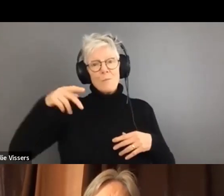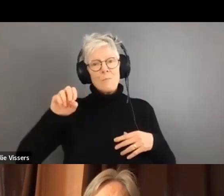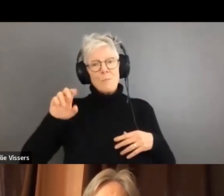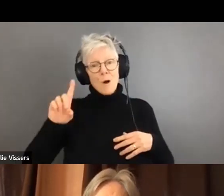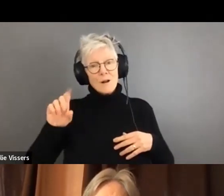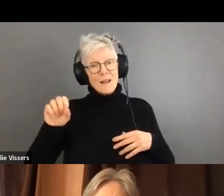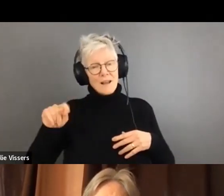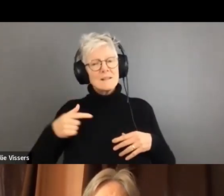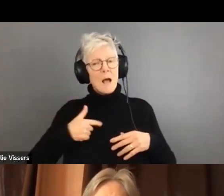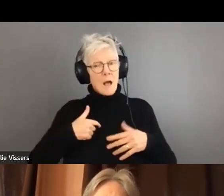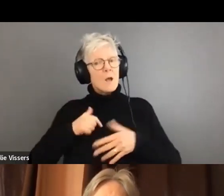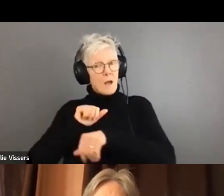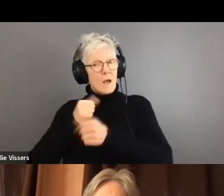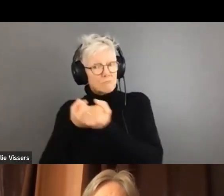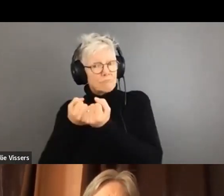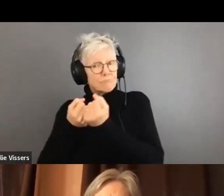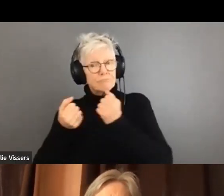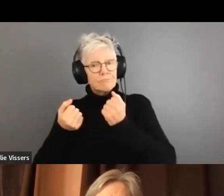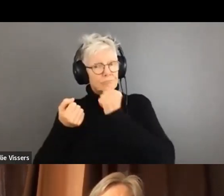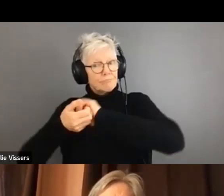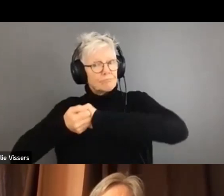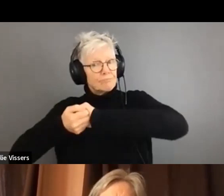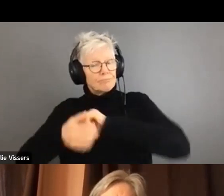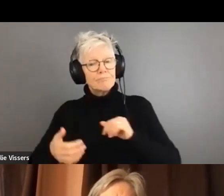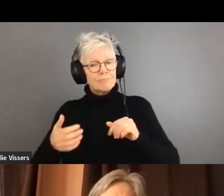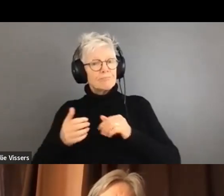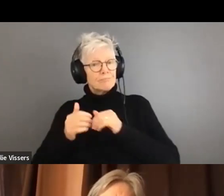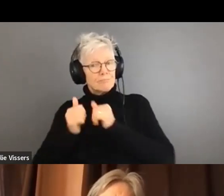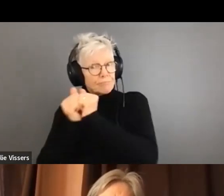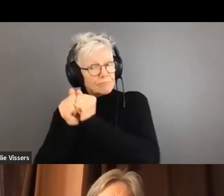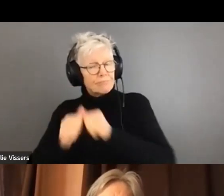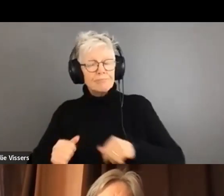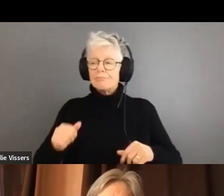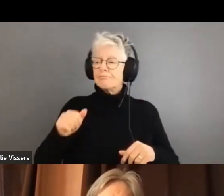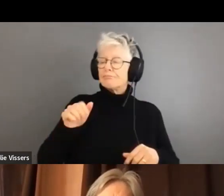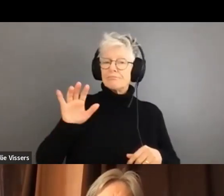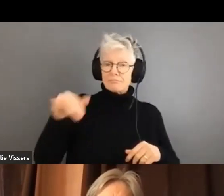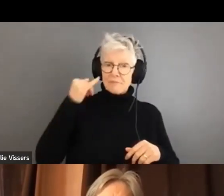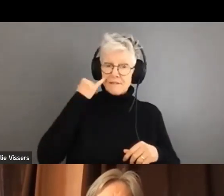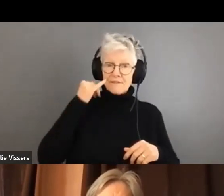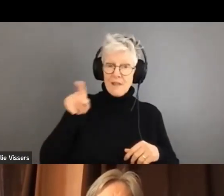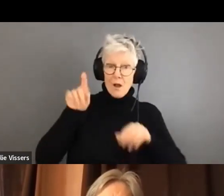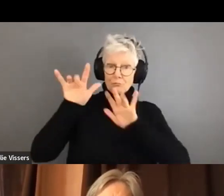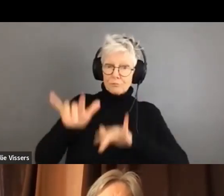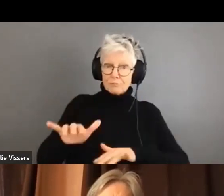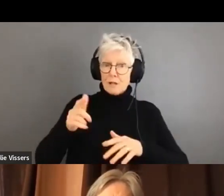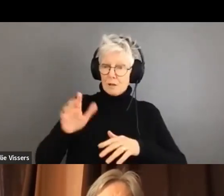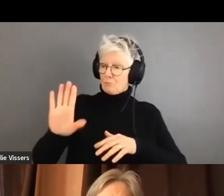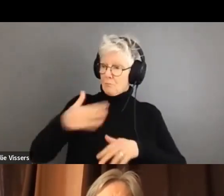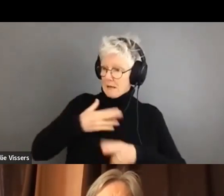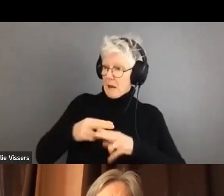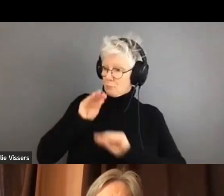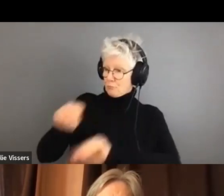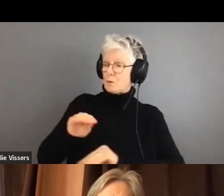with. I want to help you. When they're doing their presentations, I say, hey, you can put me as part of your team. They say, really? I said,